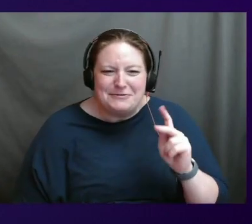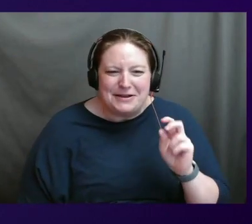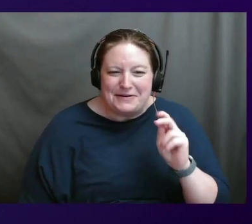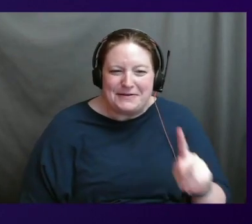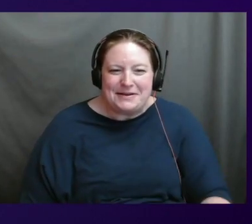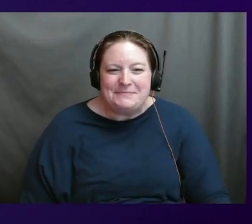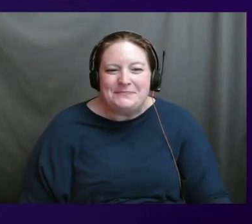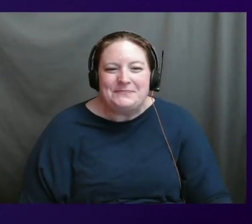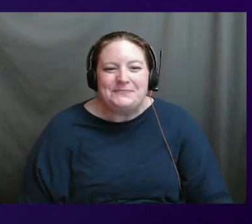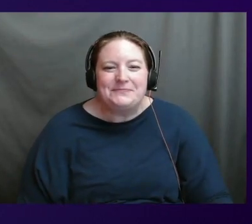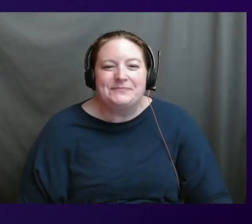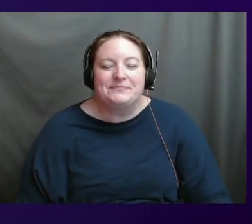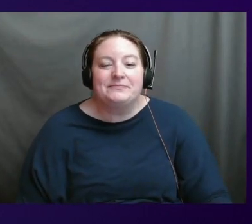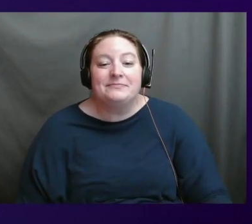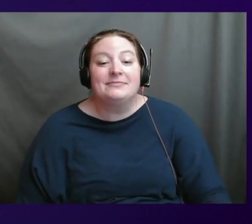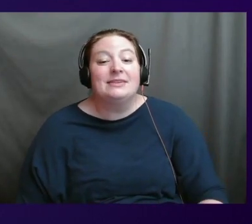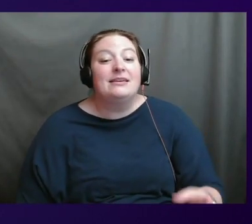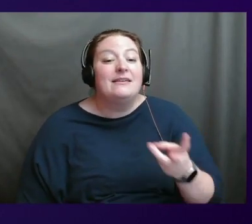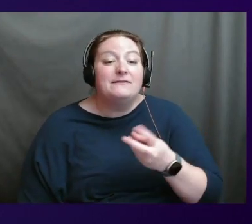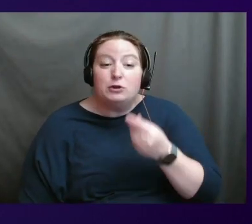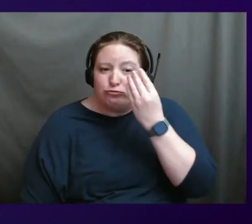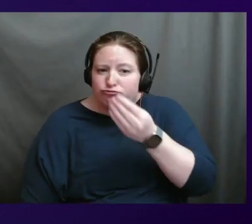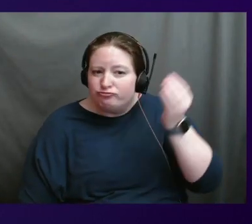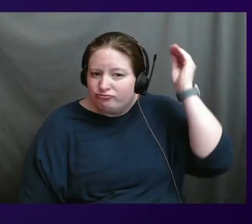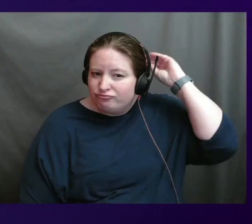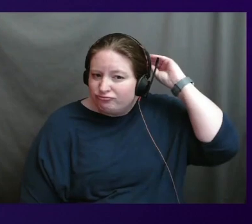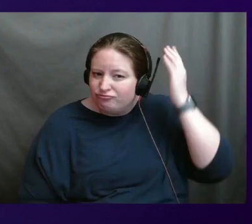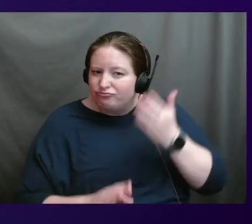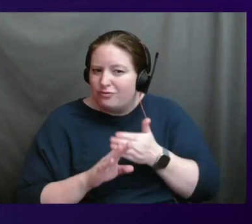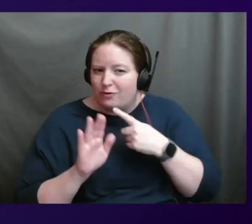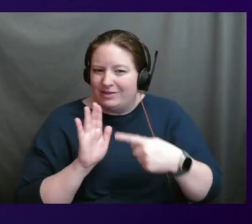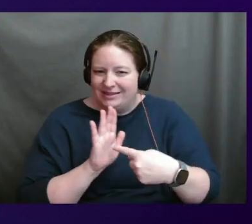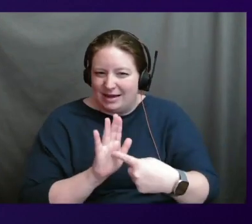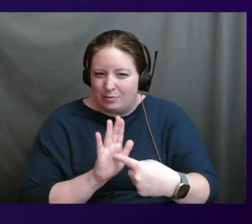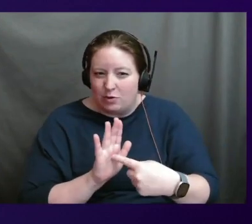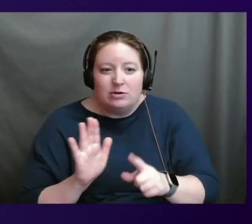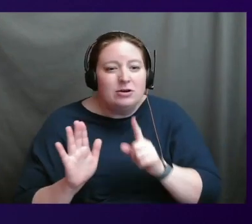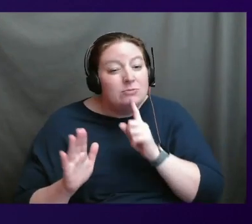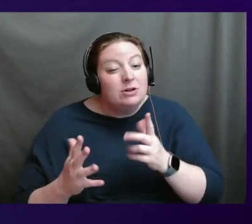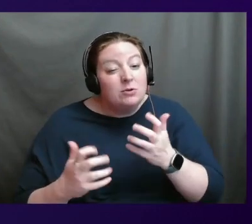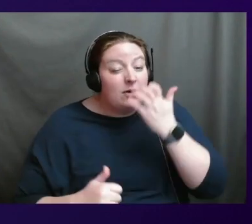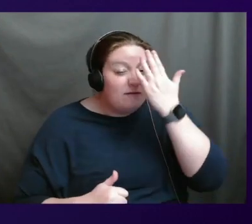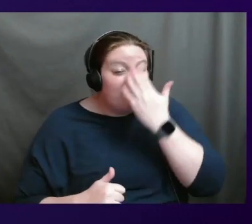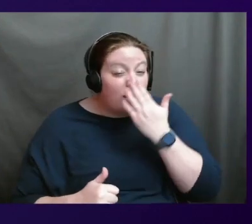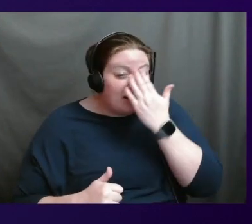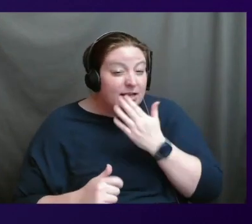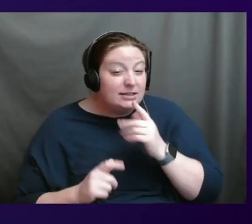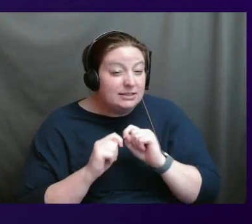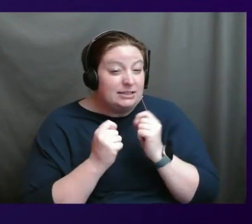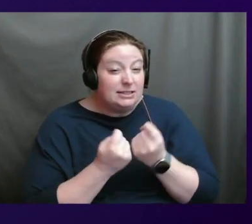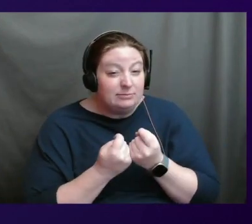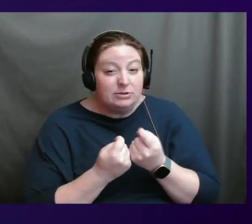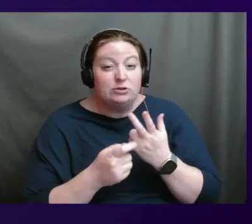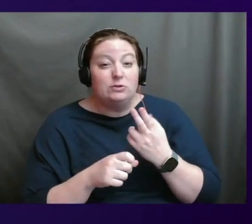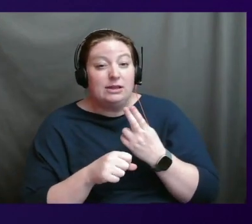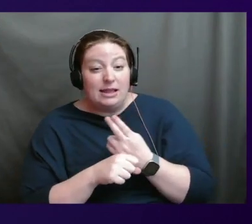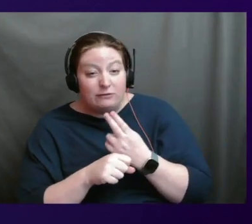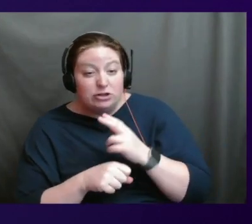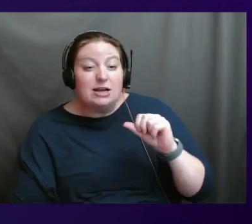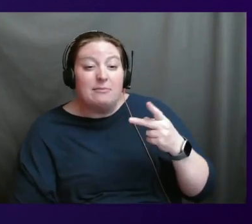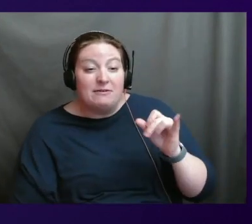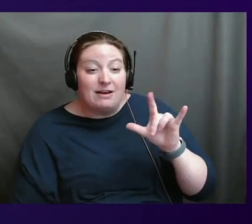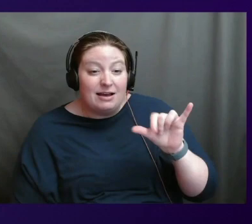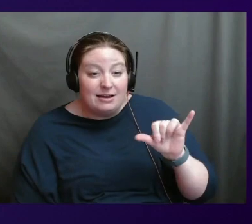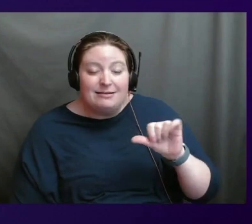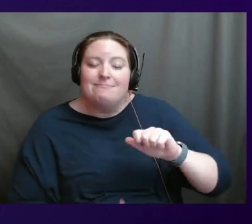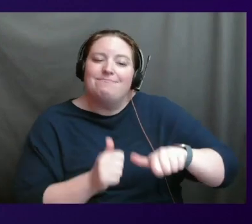right. So a couple takeaways before we head into the demo. We really want front-end teams to be able to leverage Amplify. Back-end teams, they